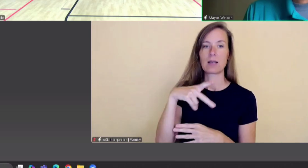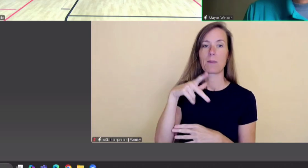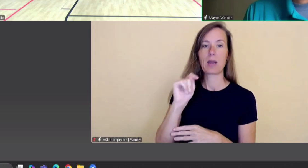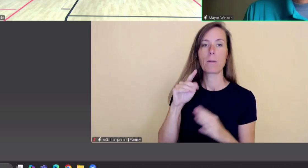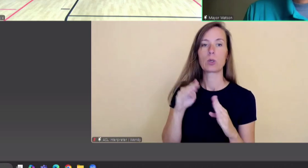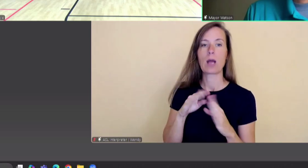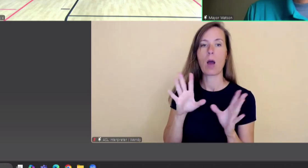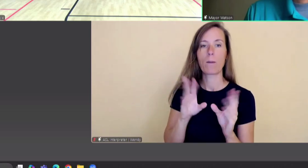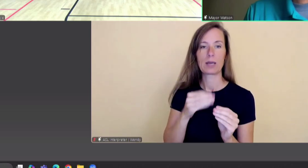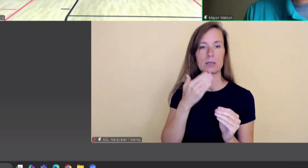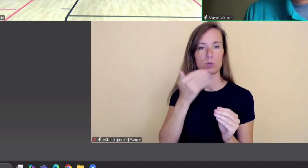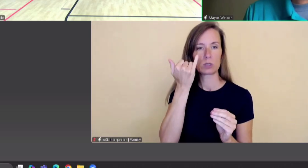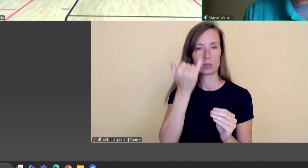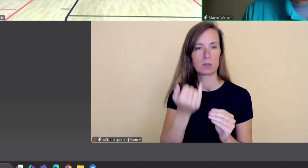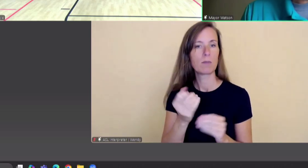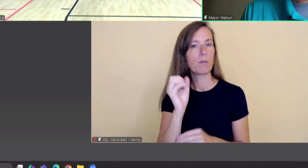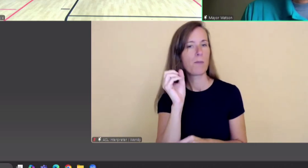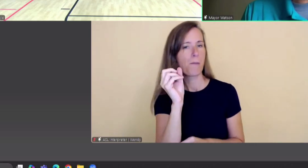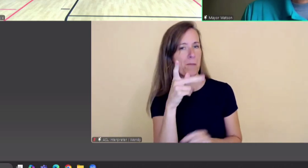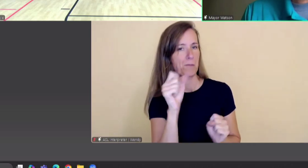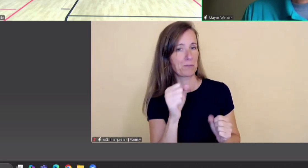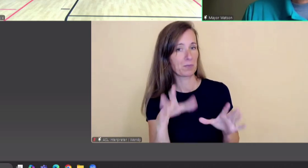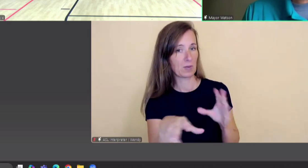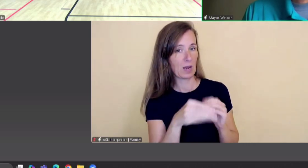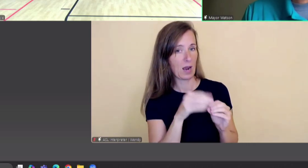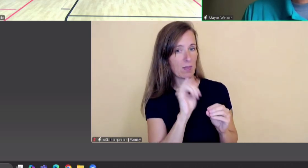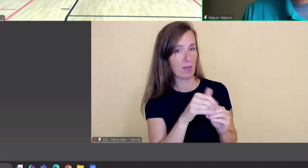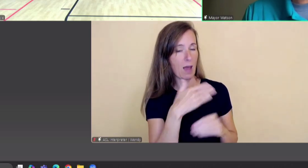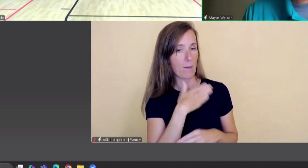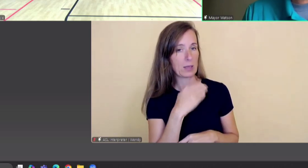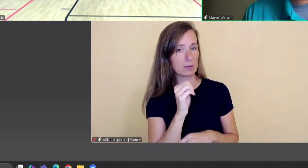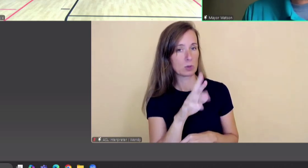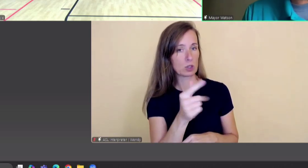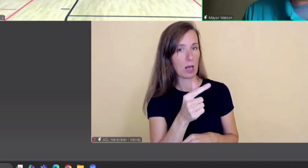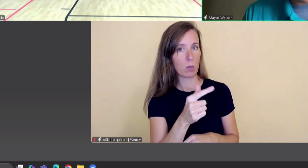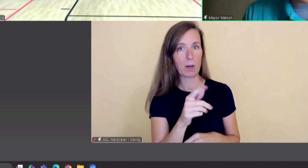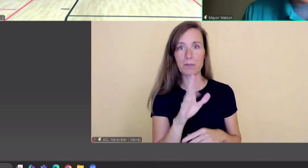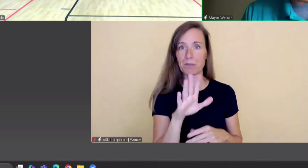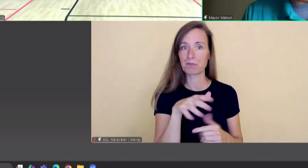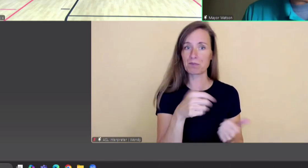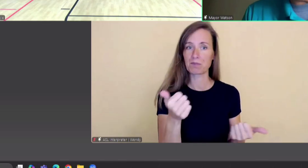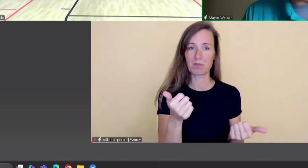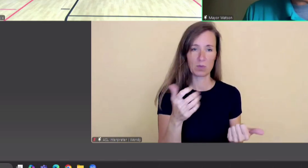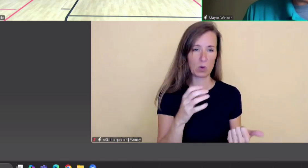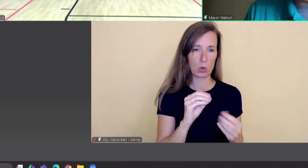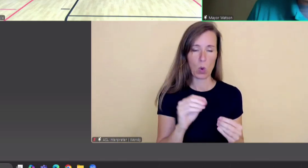can we add that, please, Mr. Galloway? Pending no objection from anyone else.